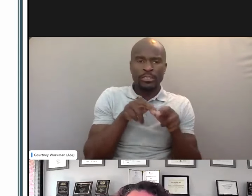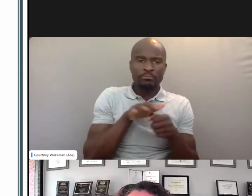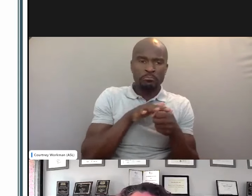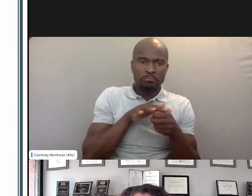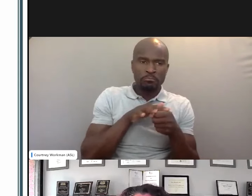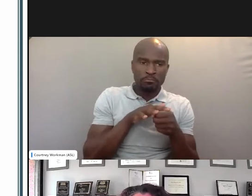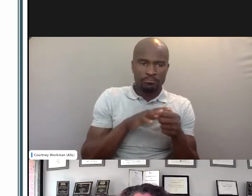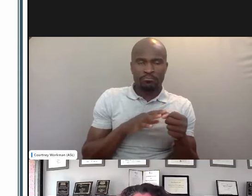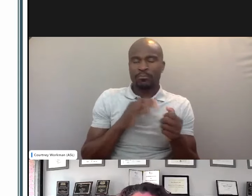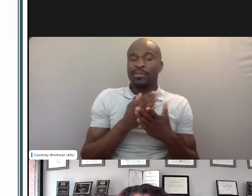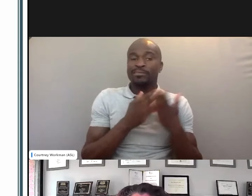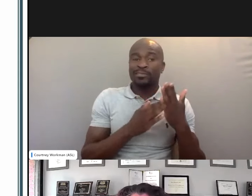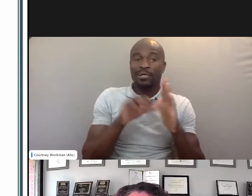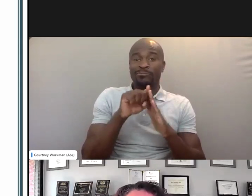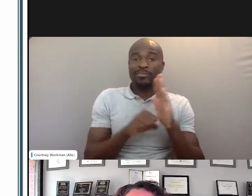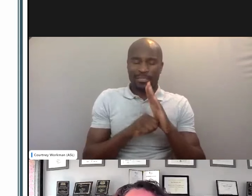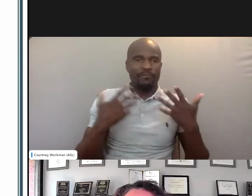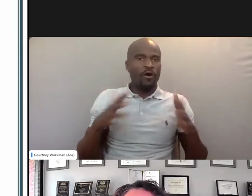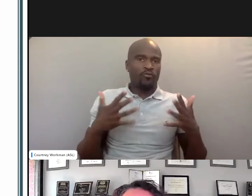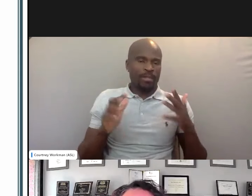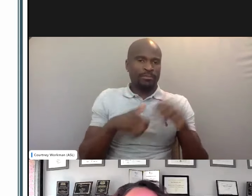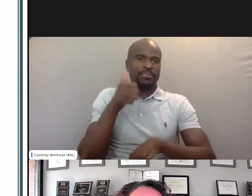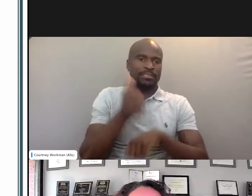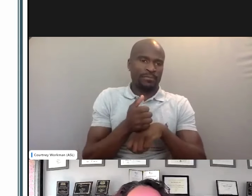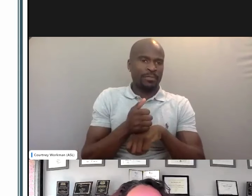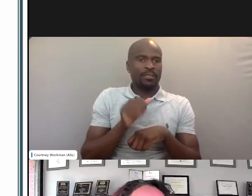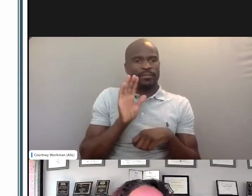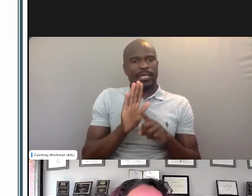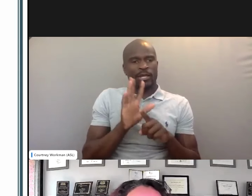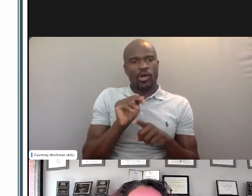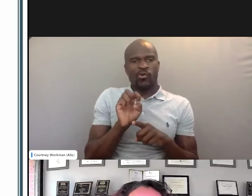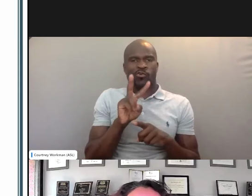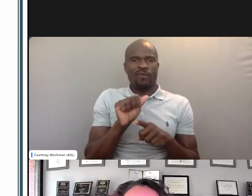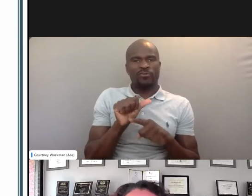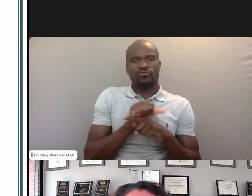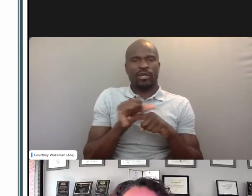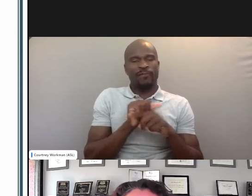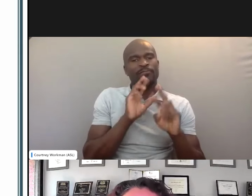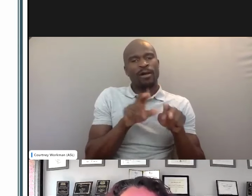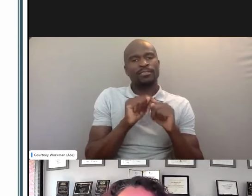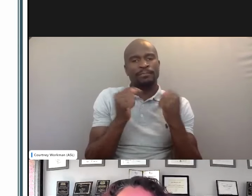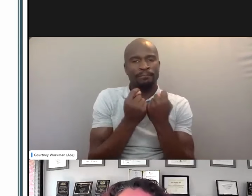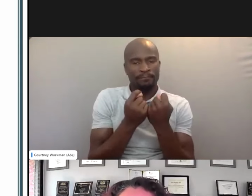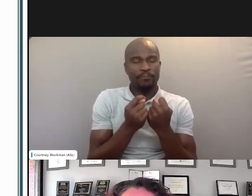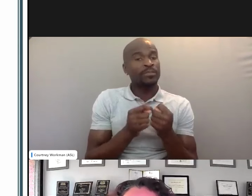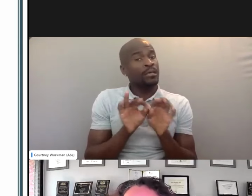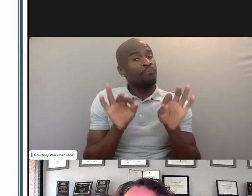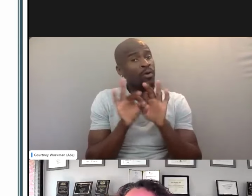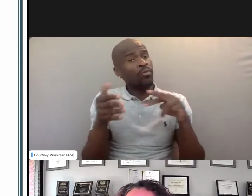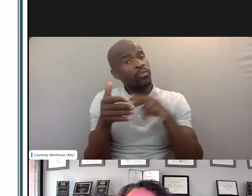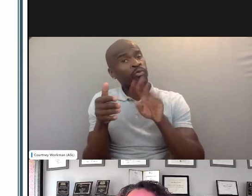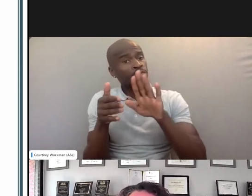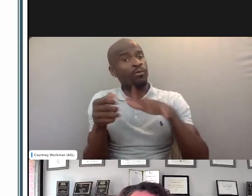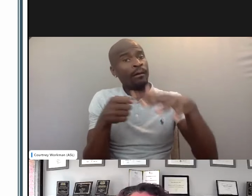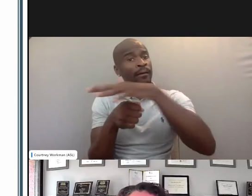state NOVA crisis response teams. So make sure that if you're looking to your state to see if you have those type